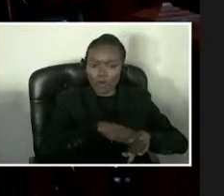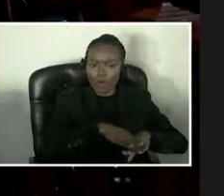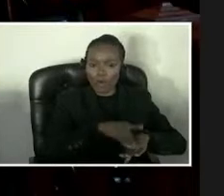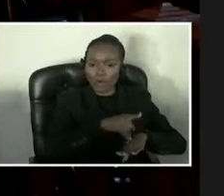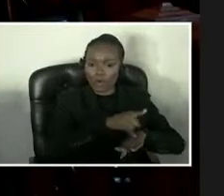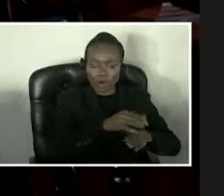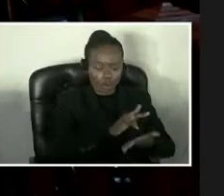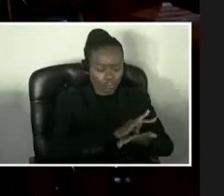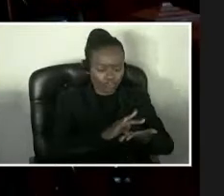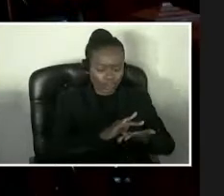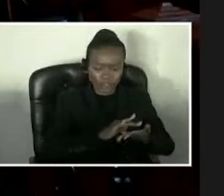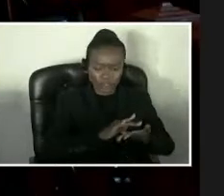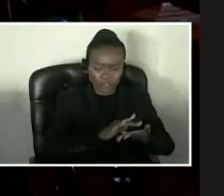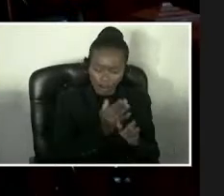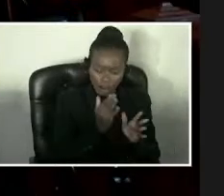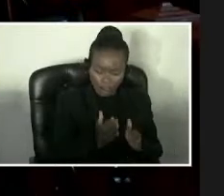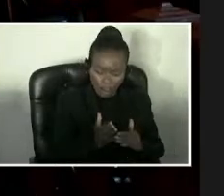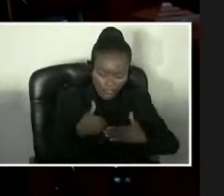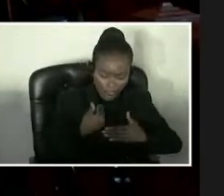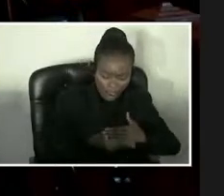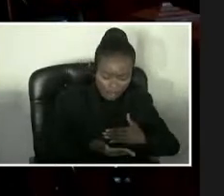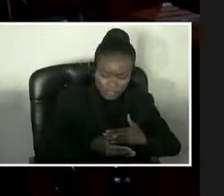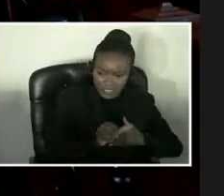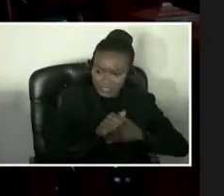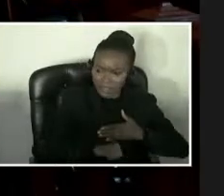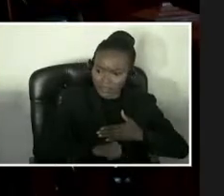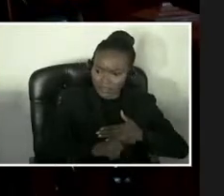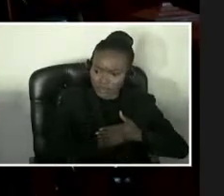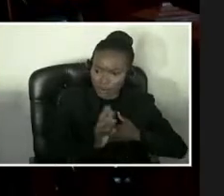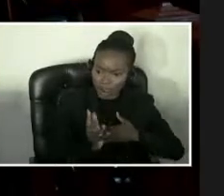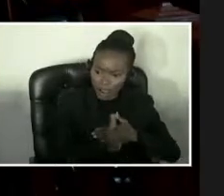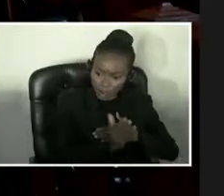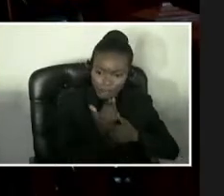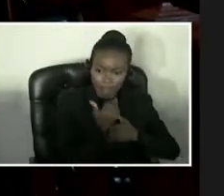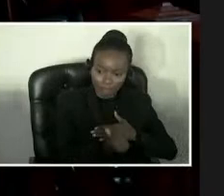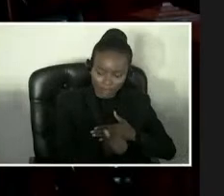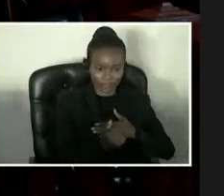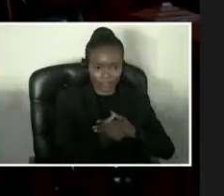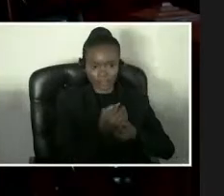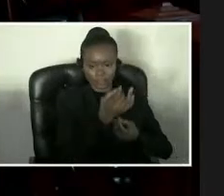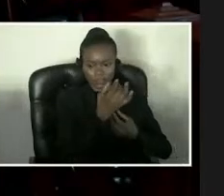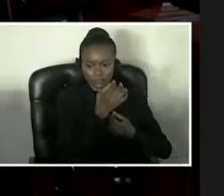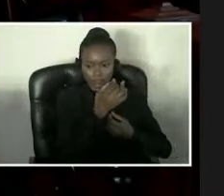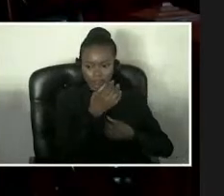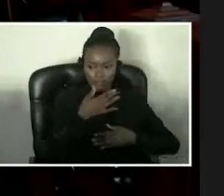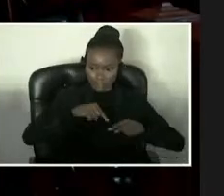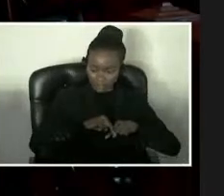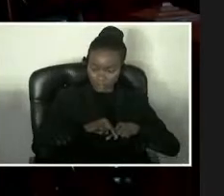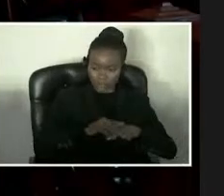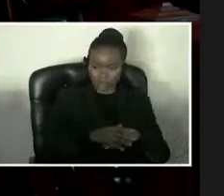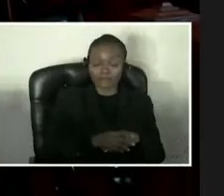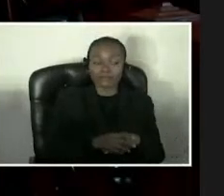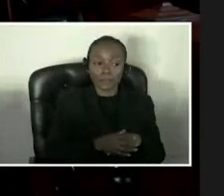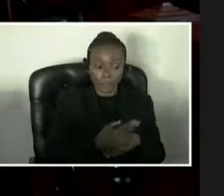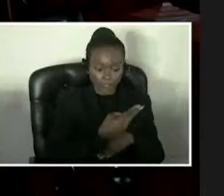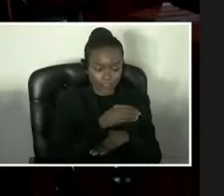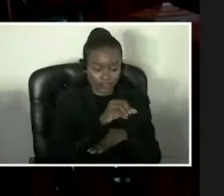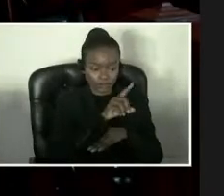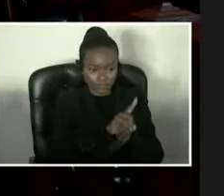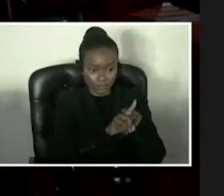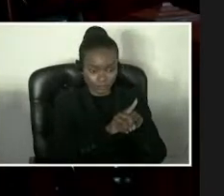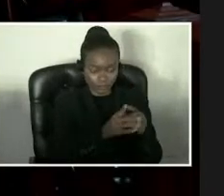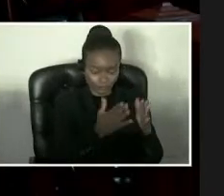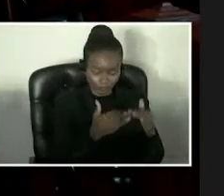conduct will pass after six months and on this one chair i think you know it's directed straight to msc and the hot in particular goods and